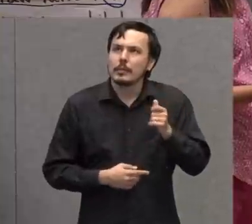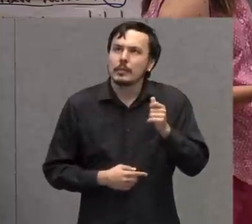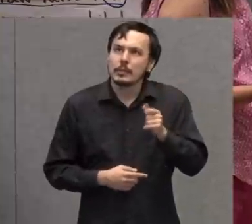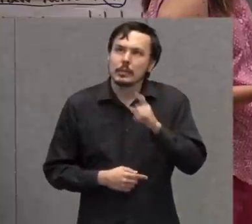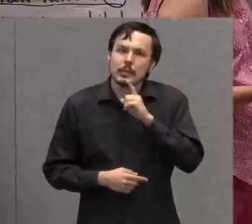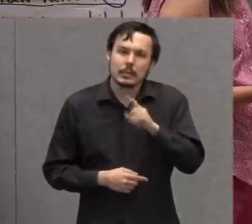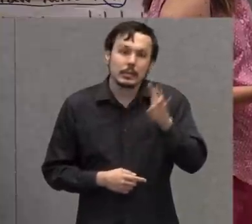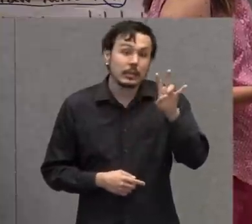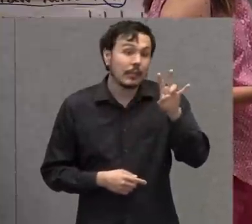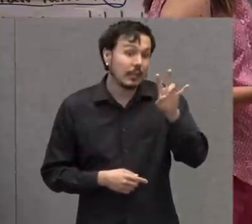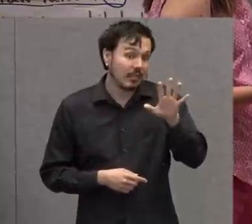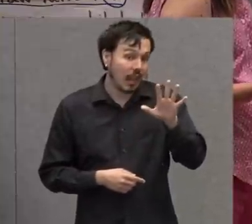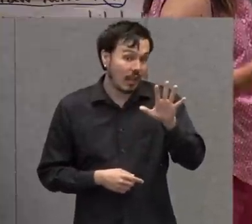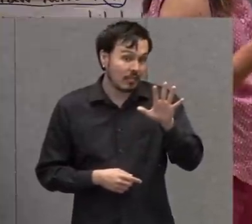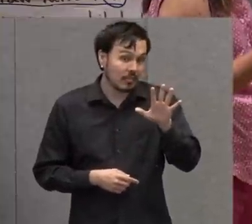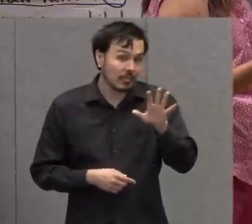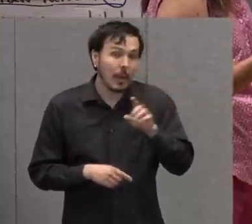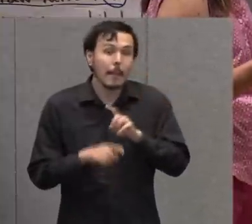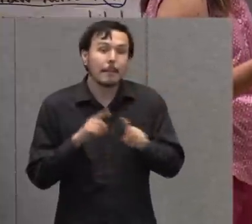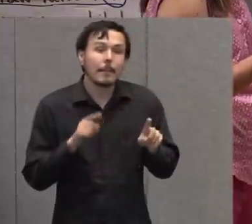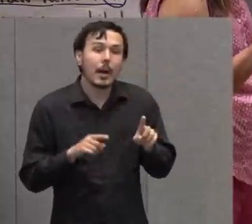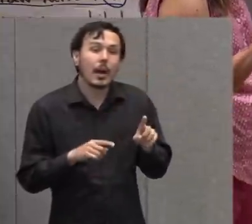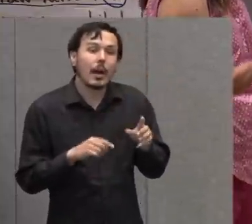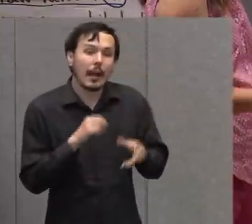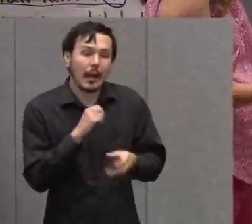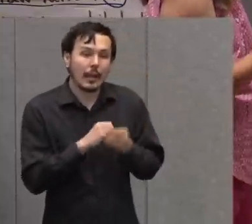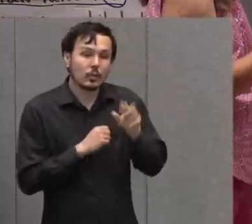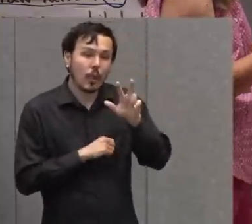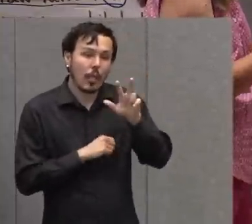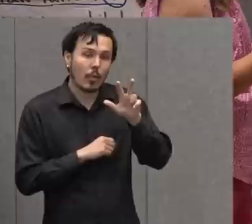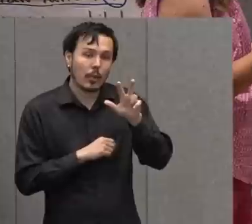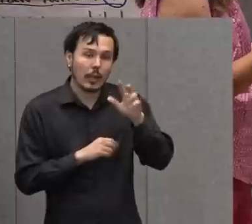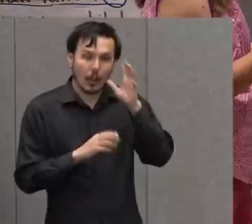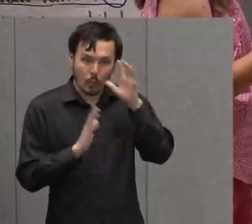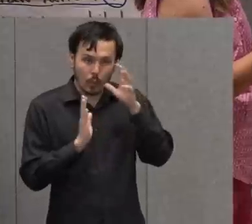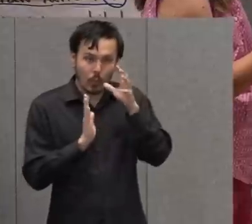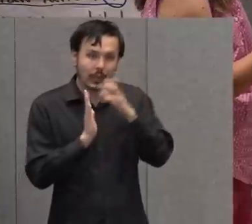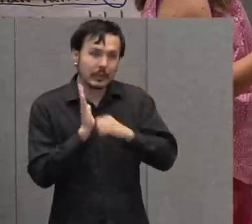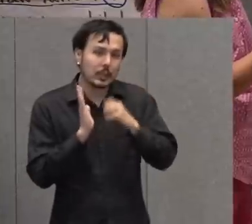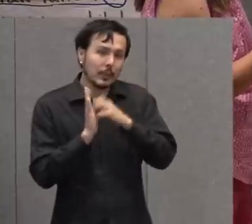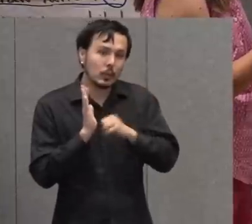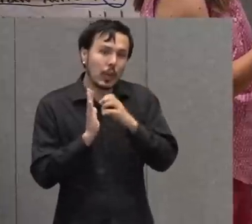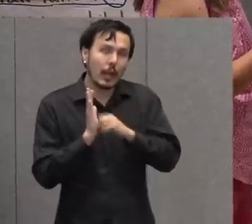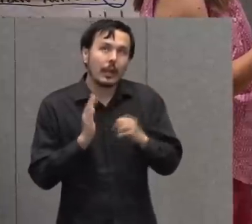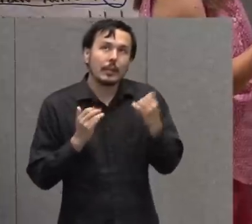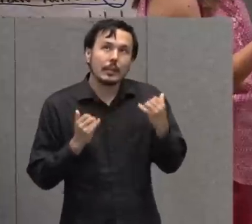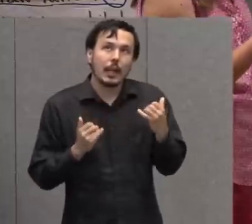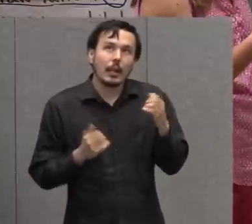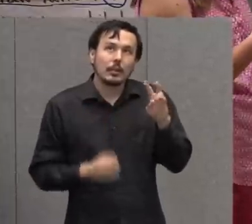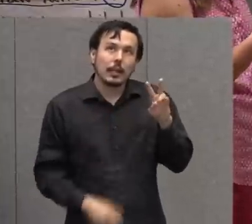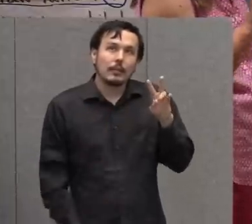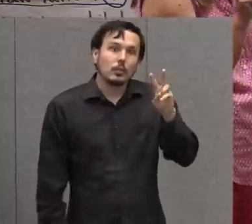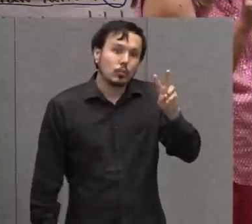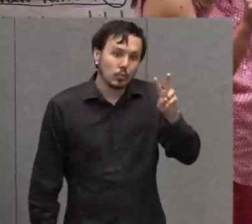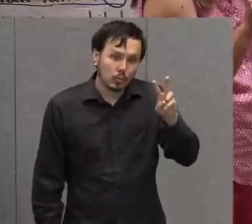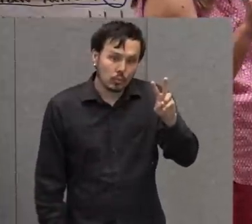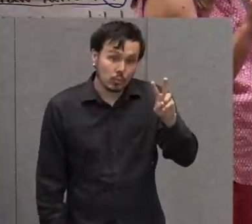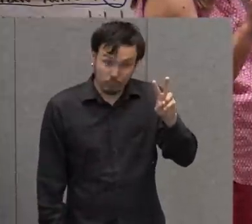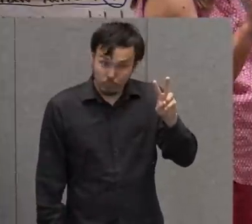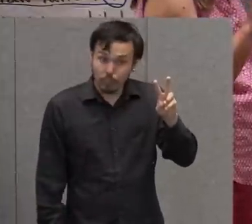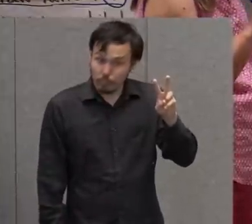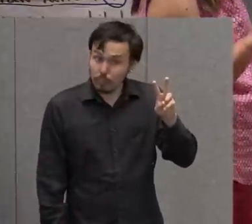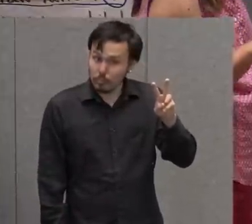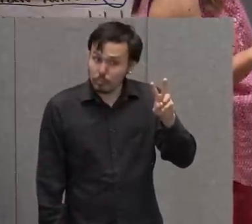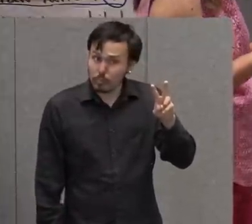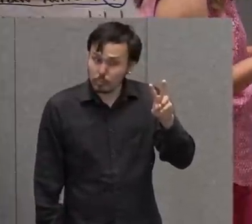25 is 75, but I had 3 extra, so I'm going to take that 3 back away. So that's 72. Am I